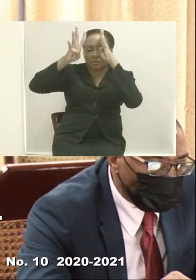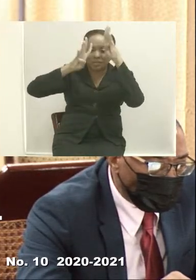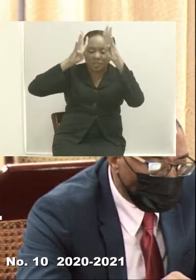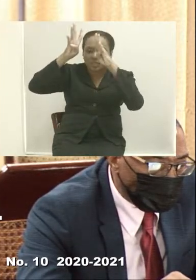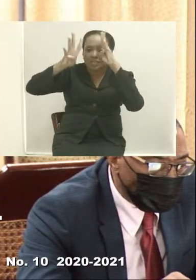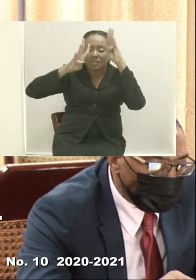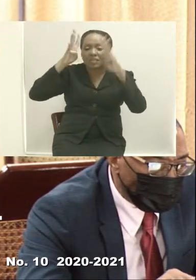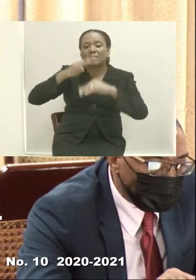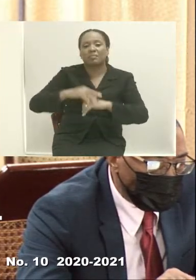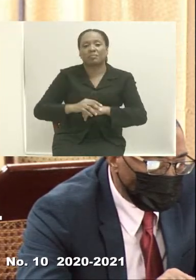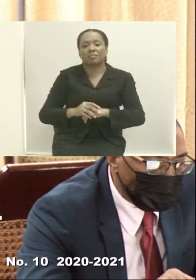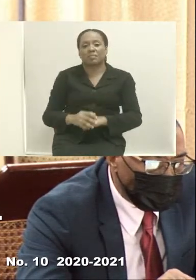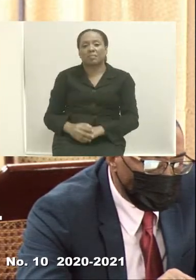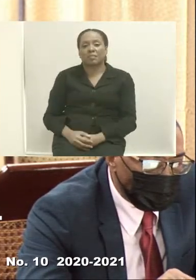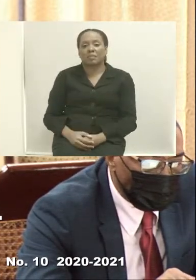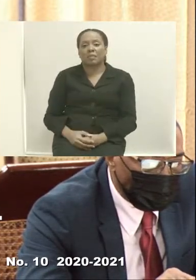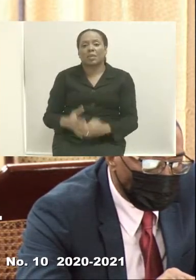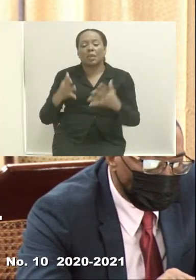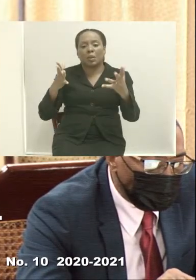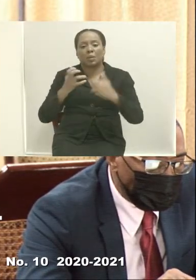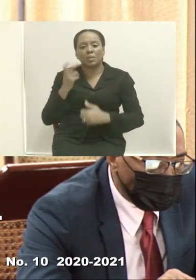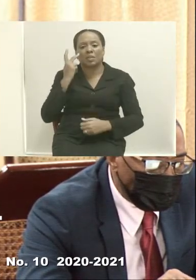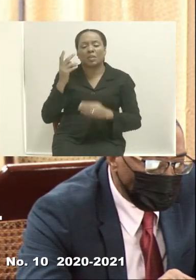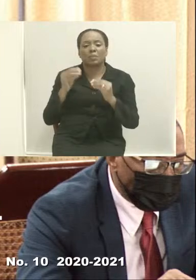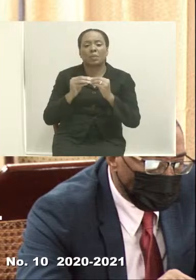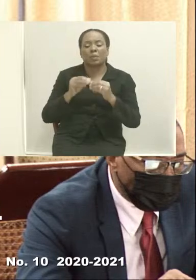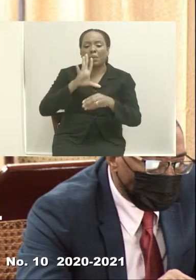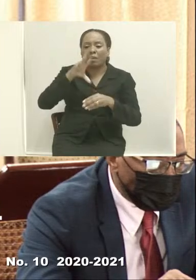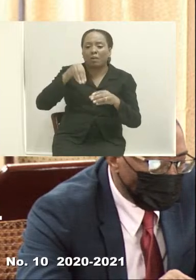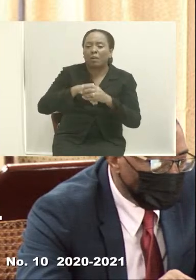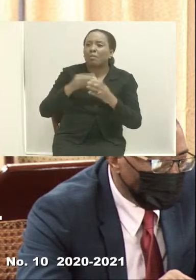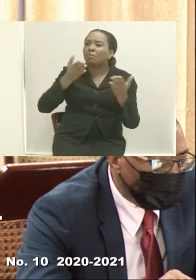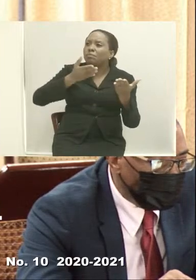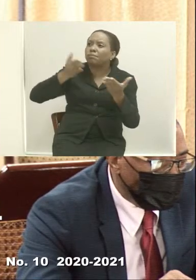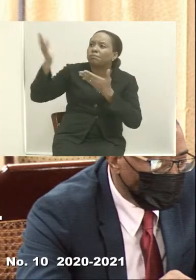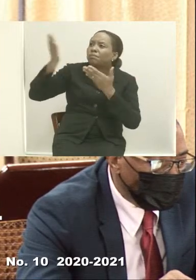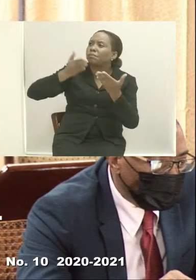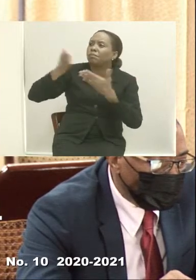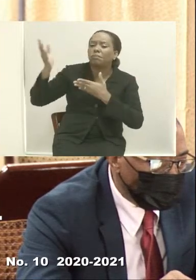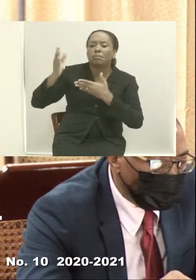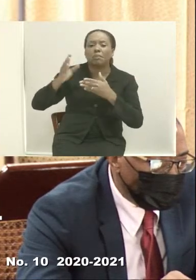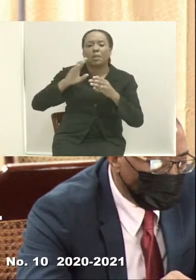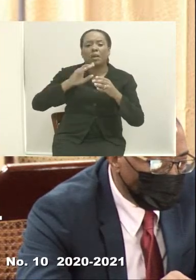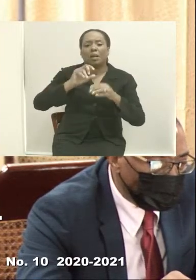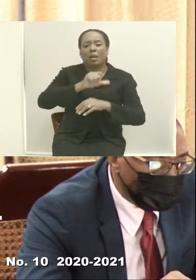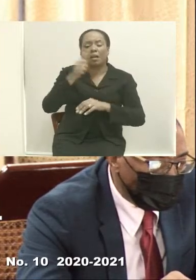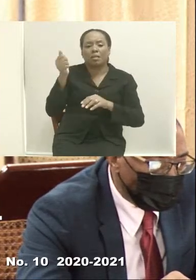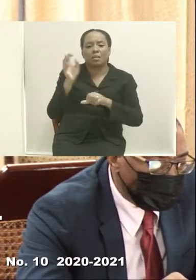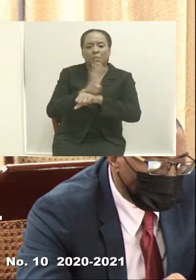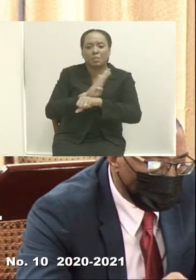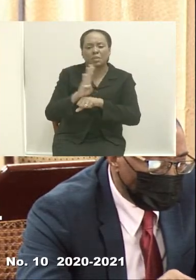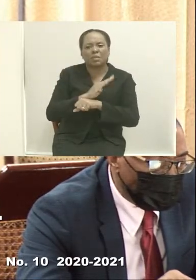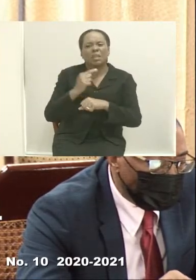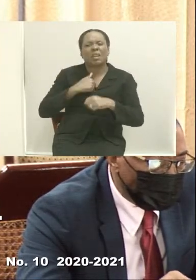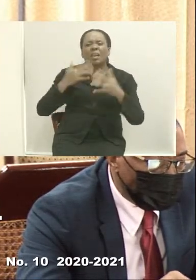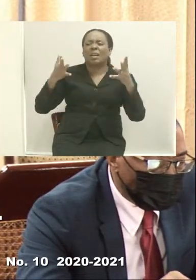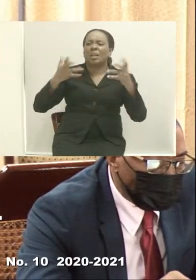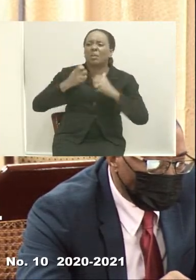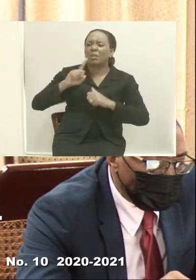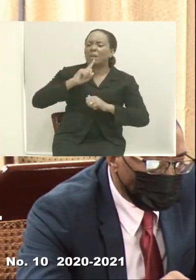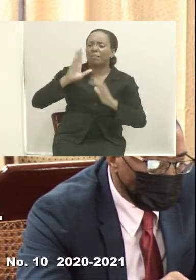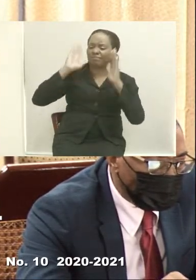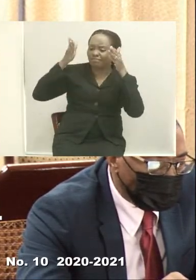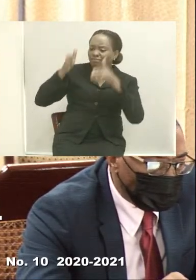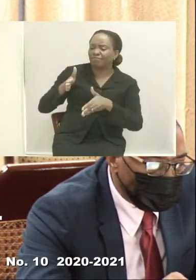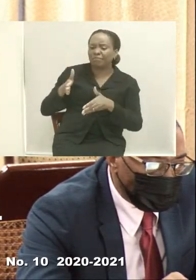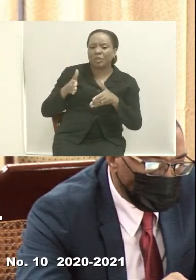of course, involved much more so in export. I'm trying to underscore the importance of these small and medium-sized enterprises, and to suggest